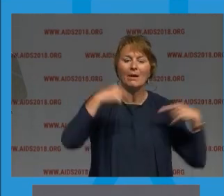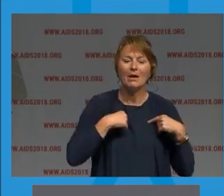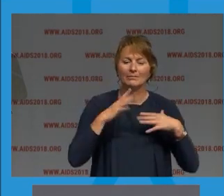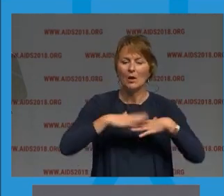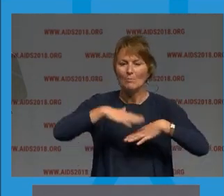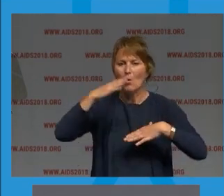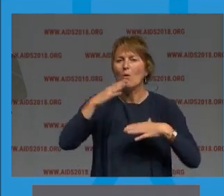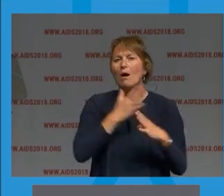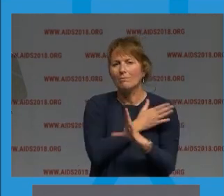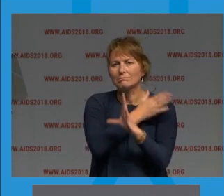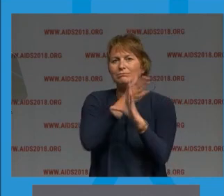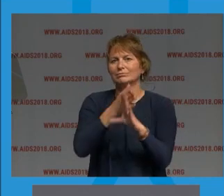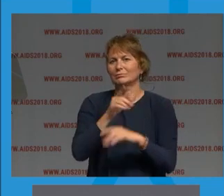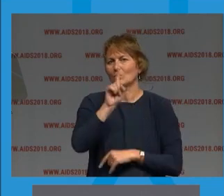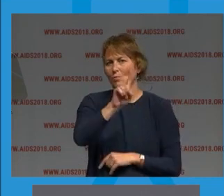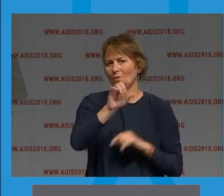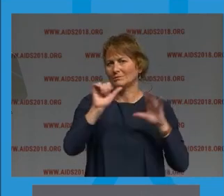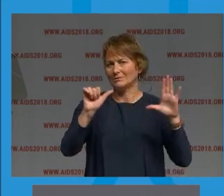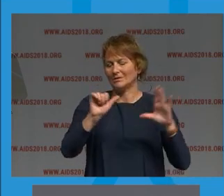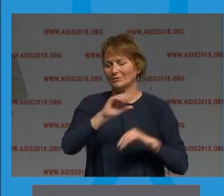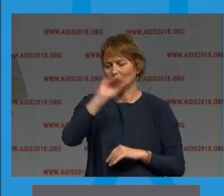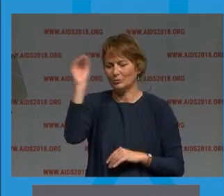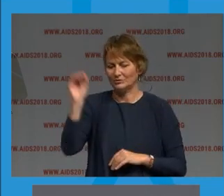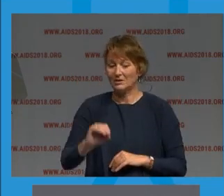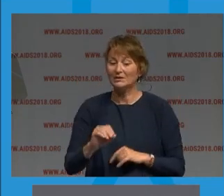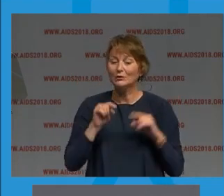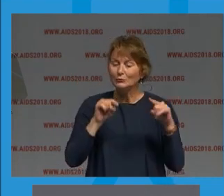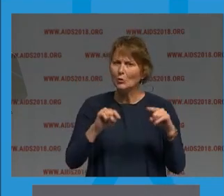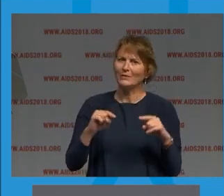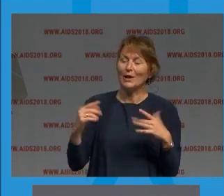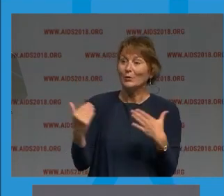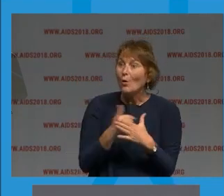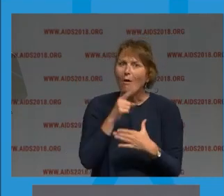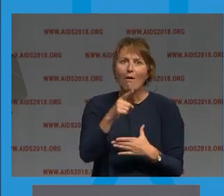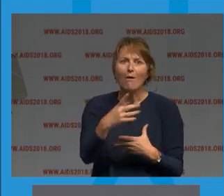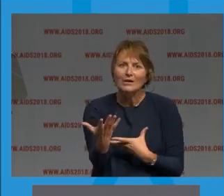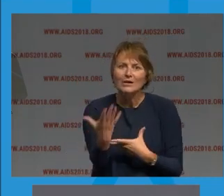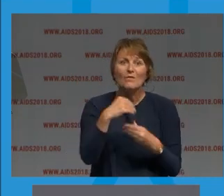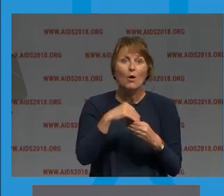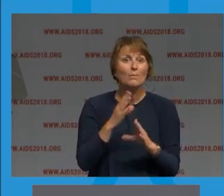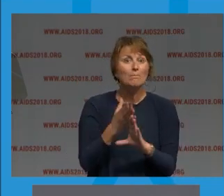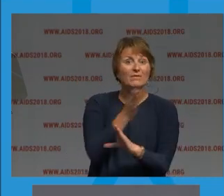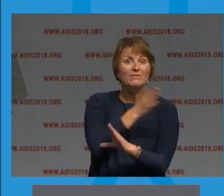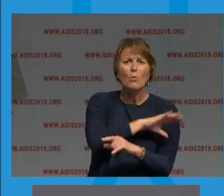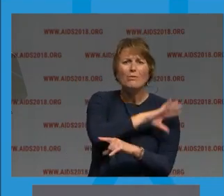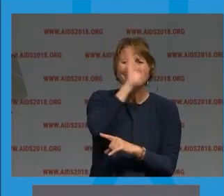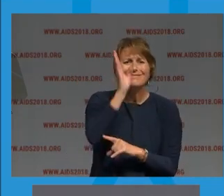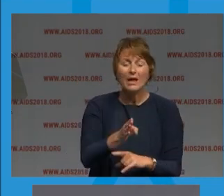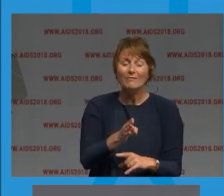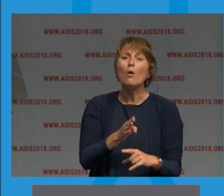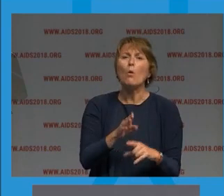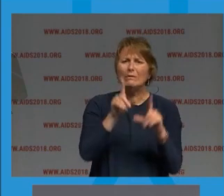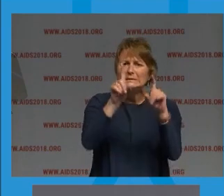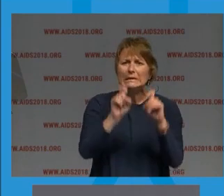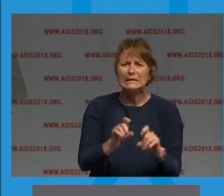60% of people living with HIV who were newly identified as part of the intervention had never been tested before.